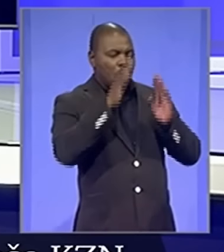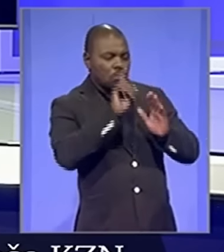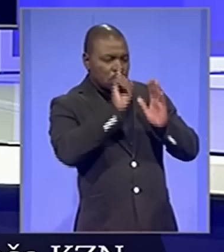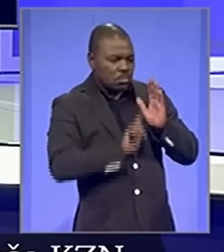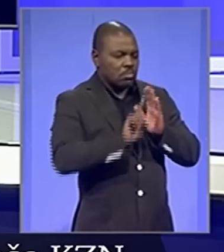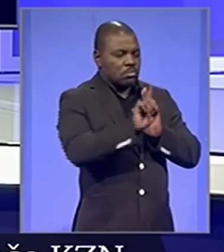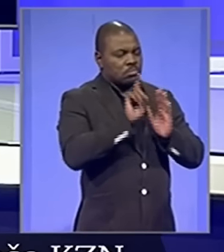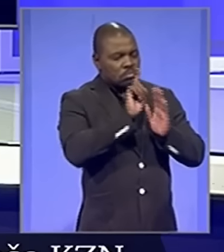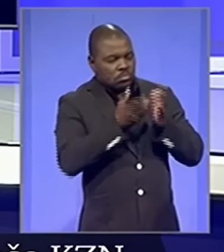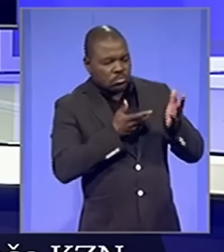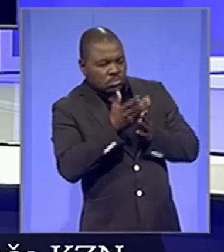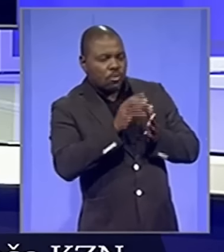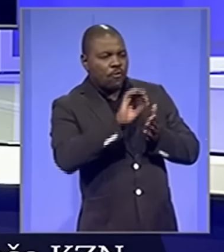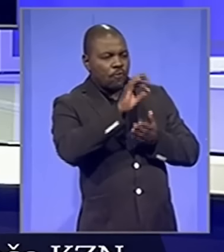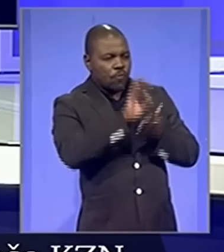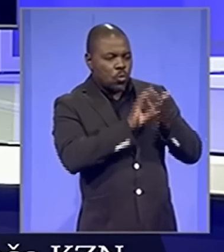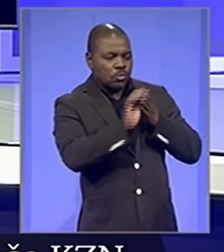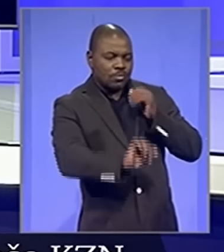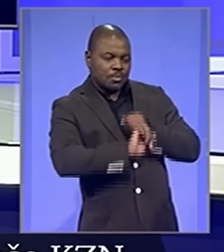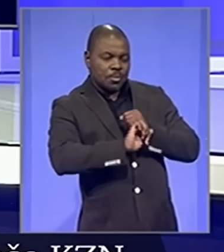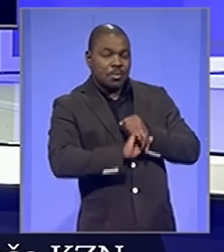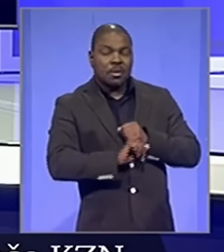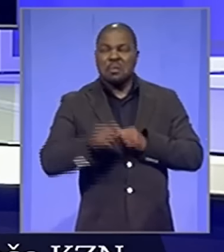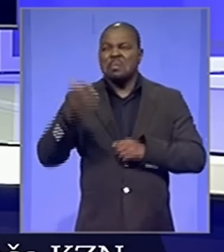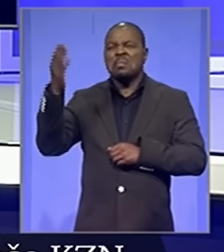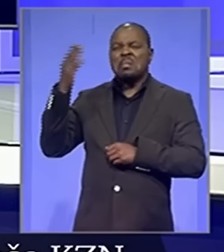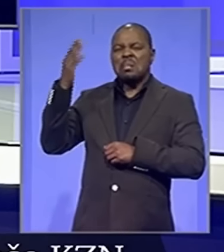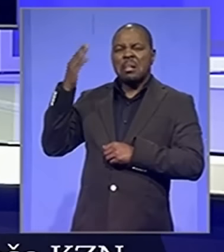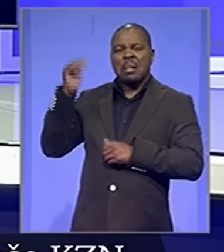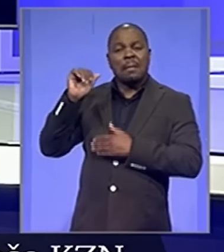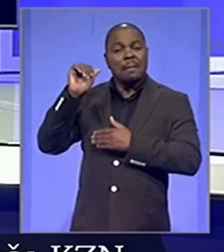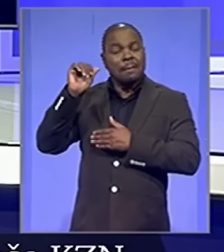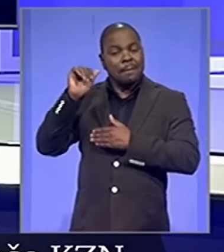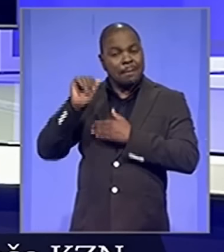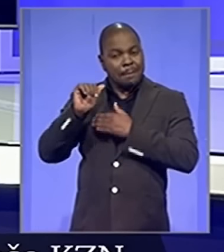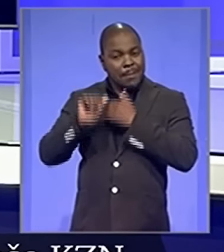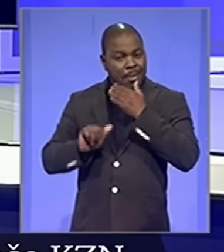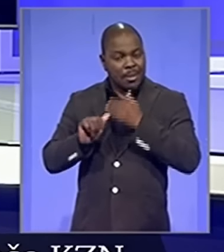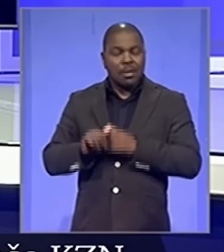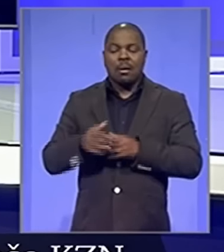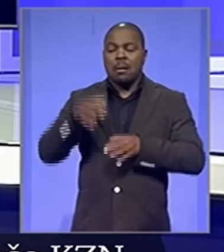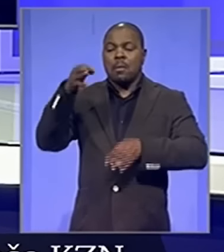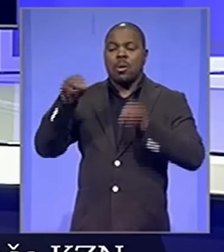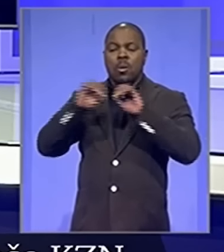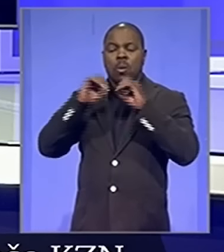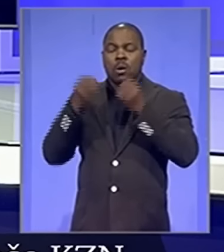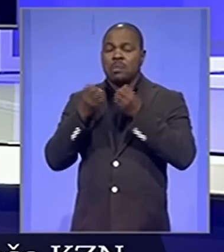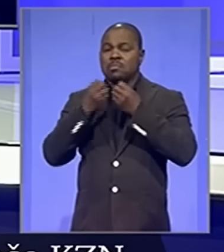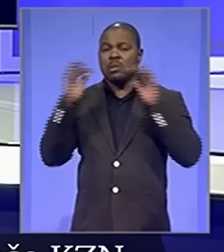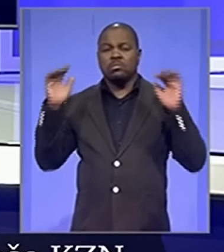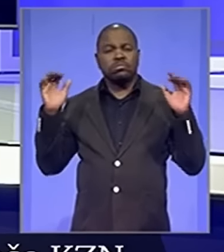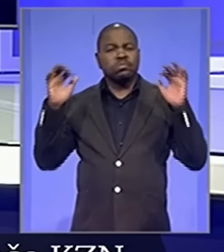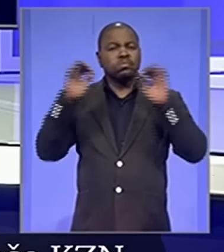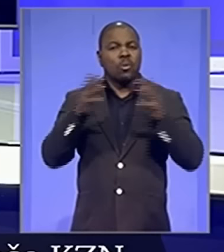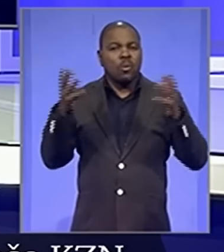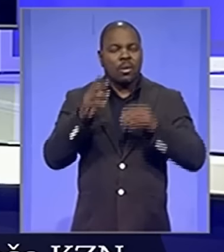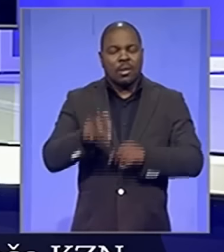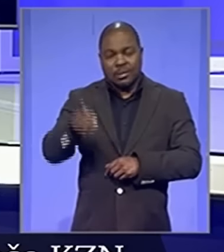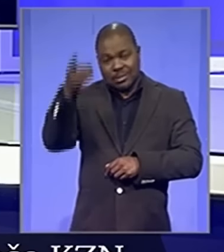ntlo. Dikgweding tše mmalwa tša go feta, mekgatlo ya dipolitiki e beile šedi ya masolo a yona ka mmasepaleng mogolo